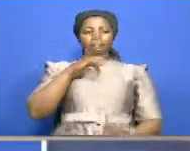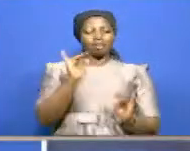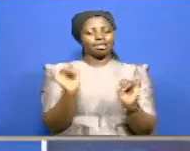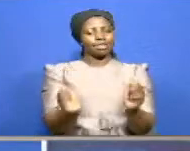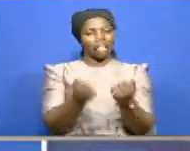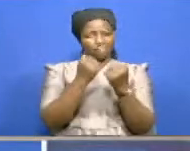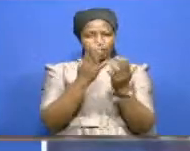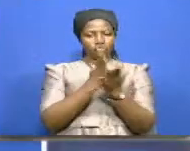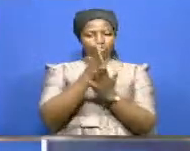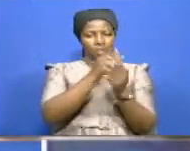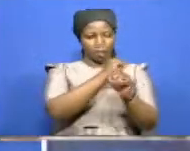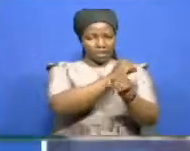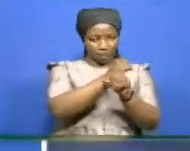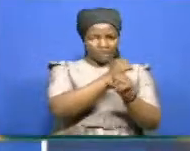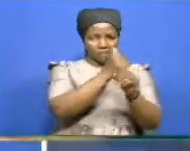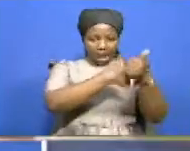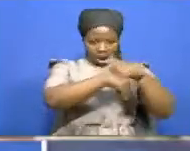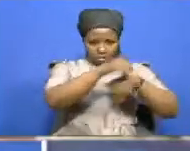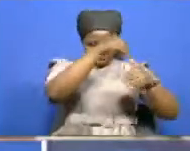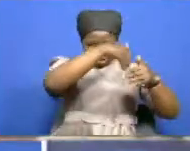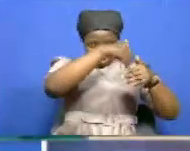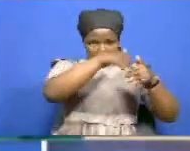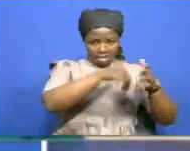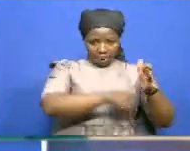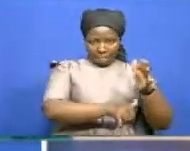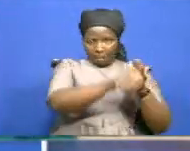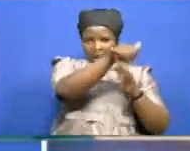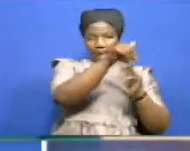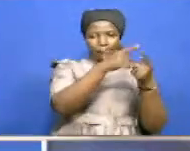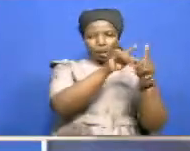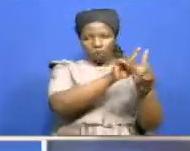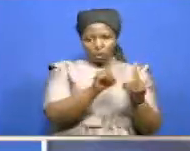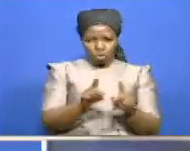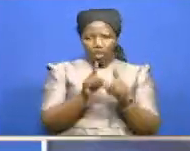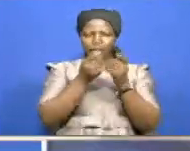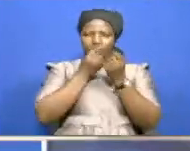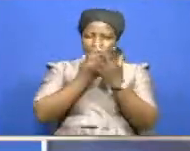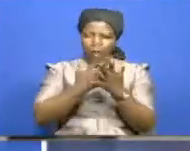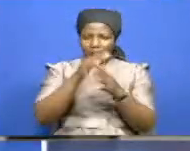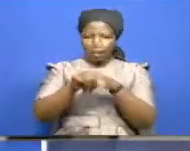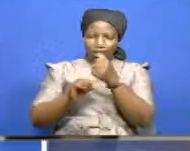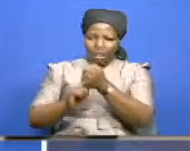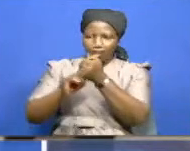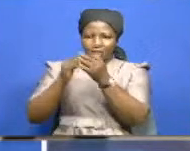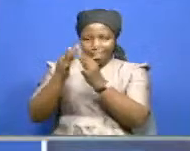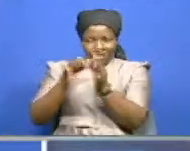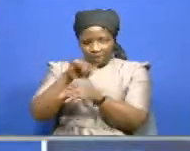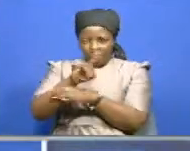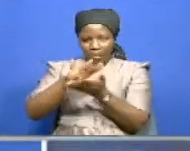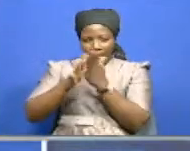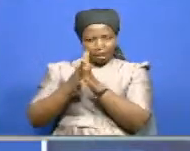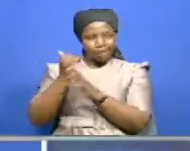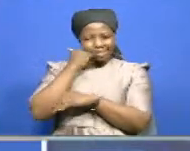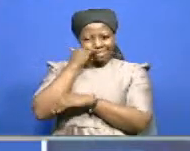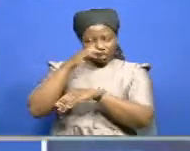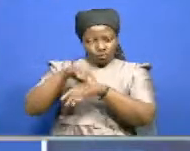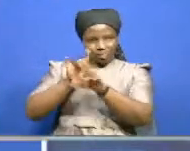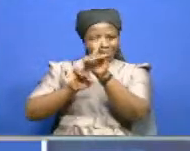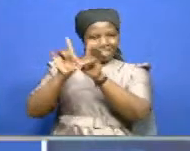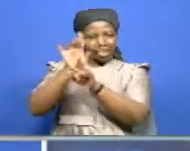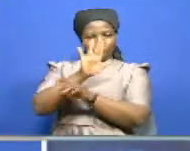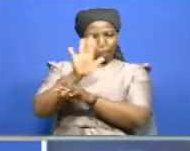preventive measures inside the plane, but also detailed plans of support in case they are infected during their journey. Many people